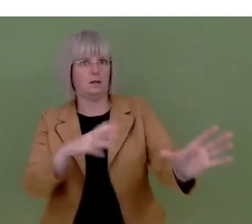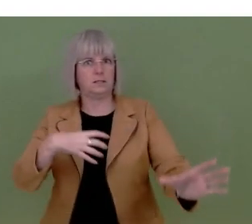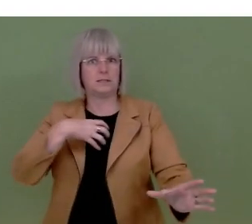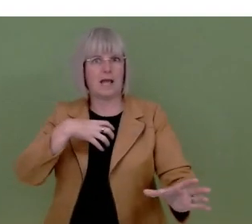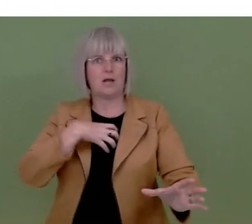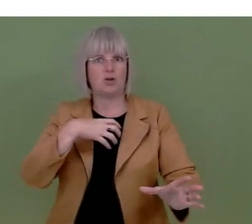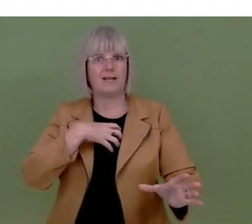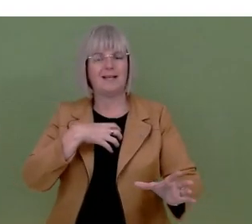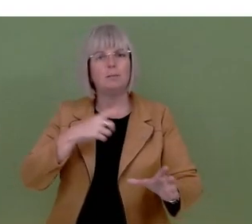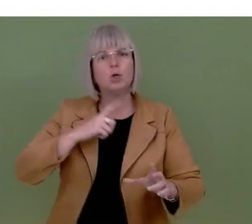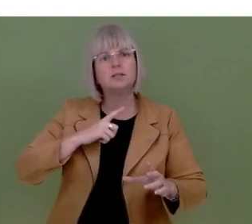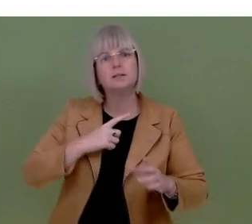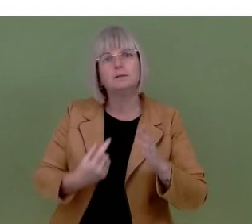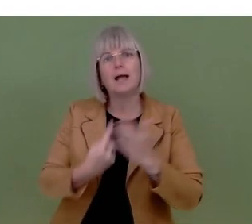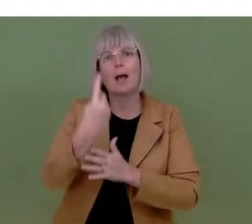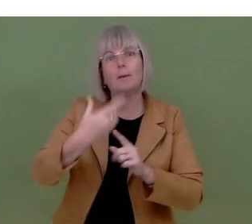my previous hospital